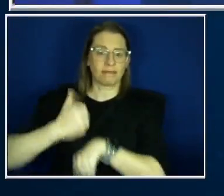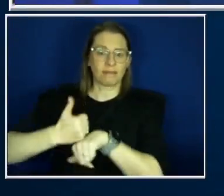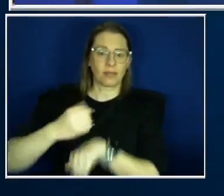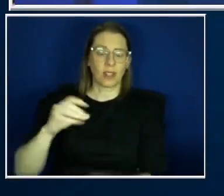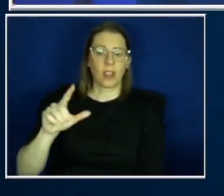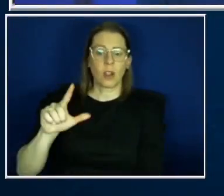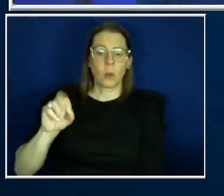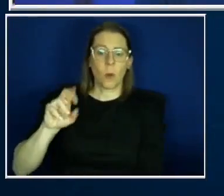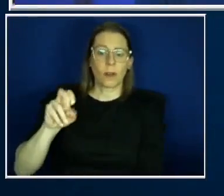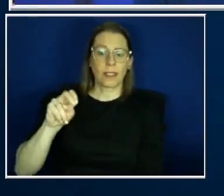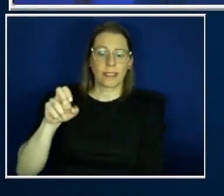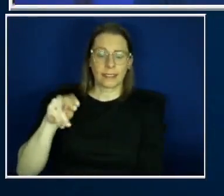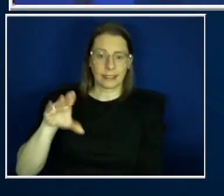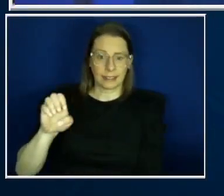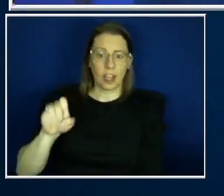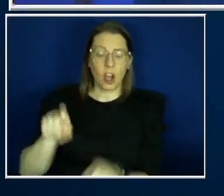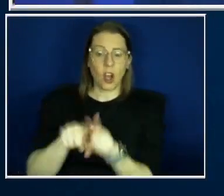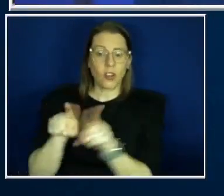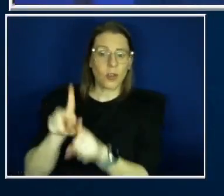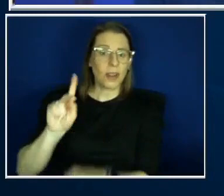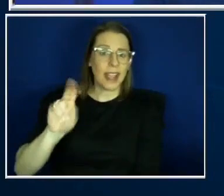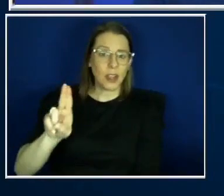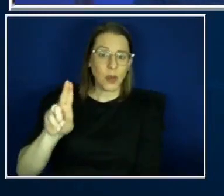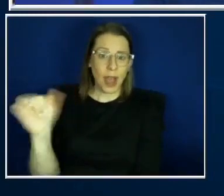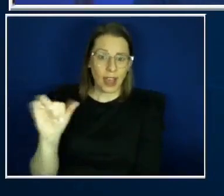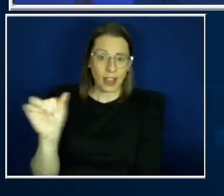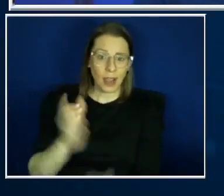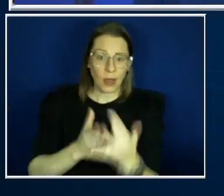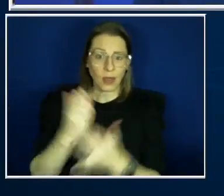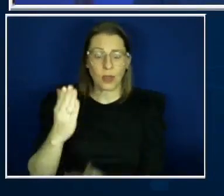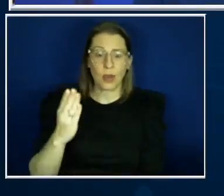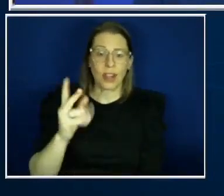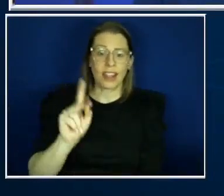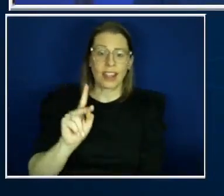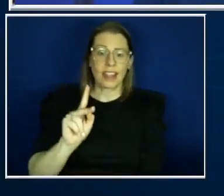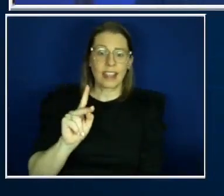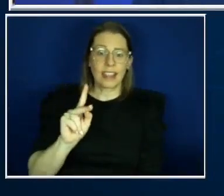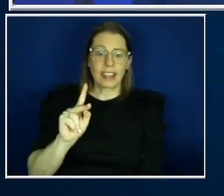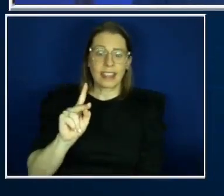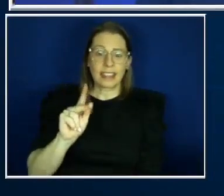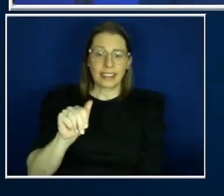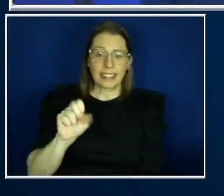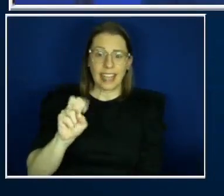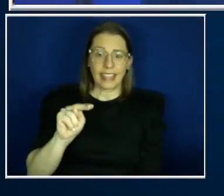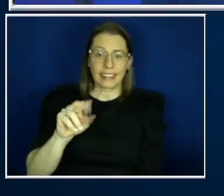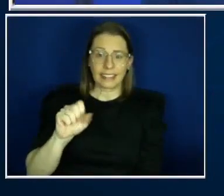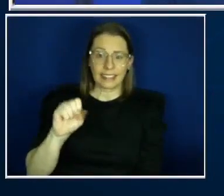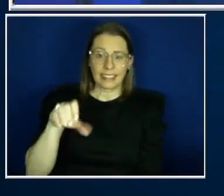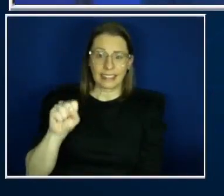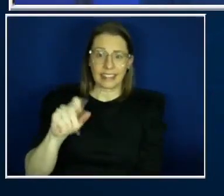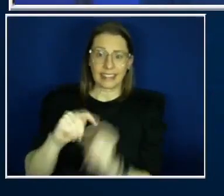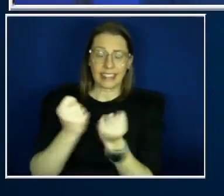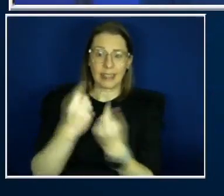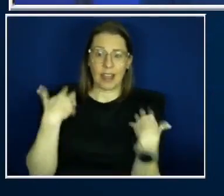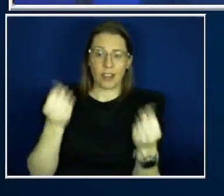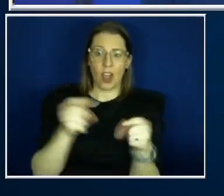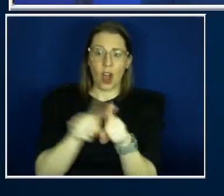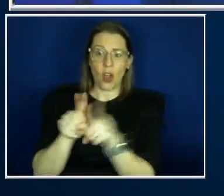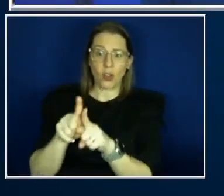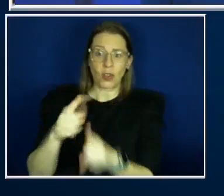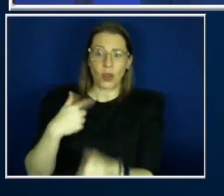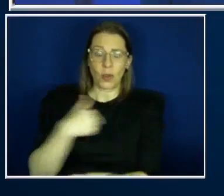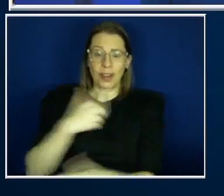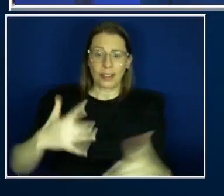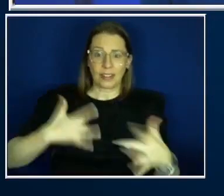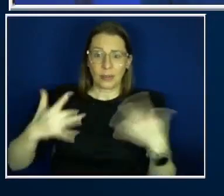for KU Athletics through Kansas Team Health. Jeff, good to see you today, Dr. Randall. And we are also so thrilled